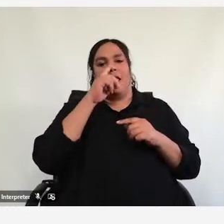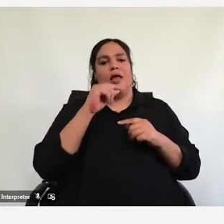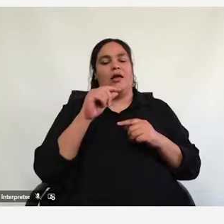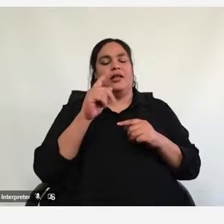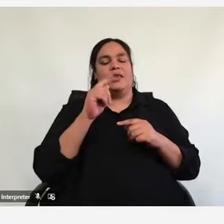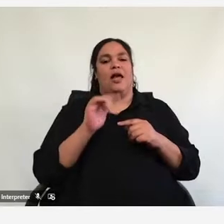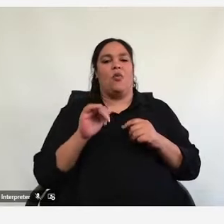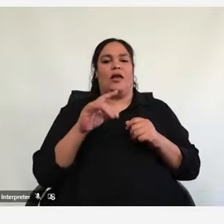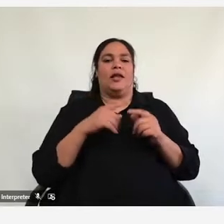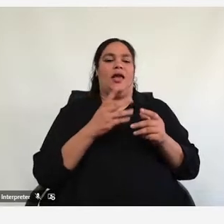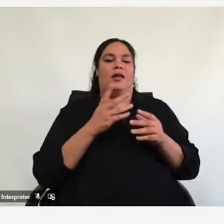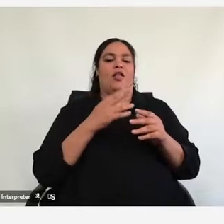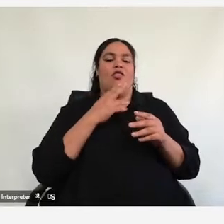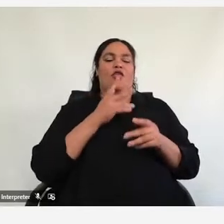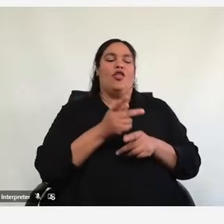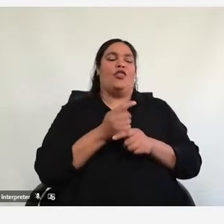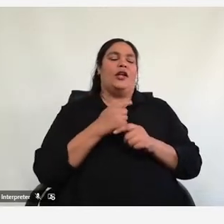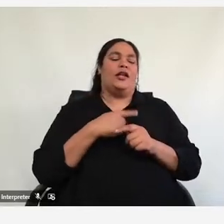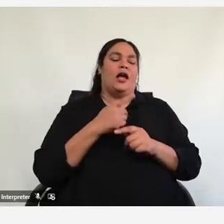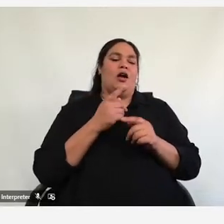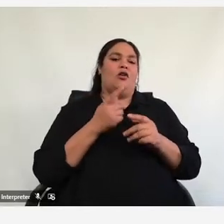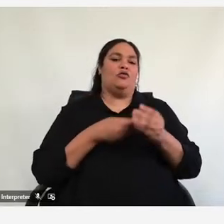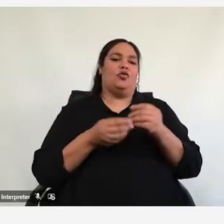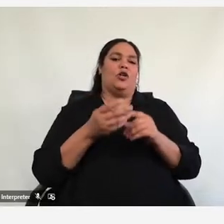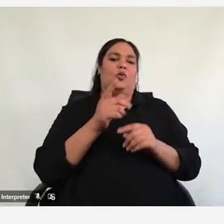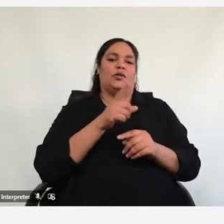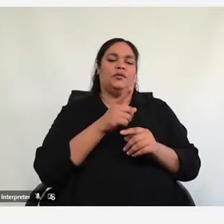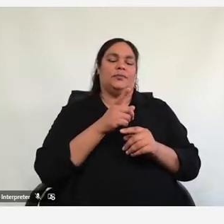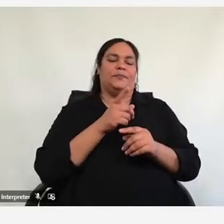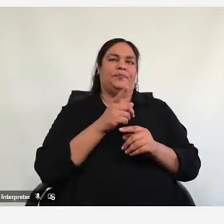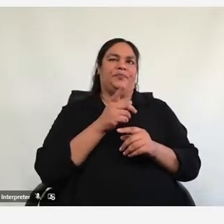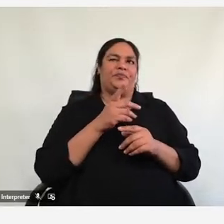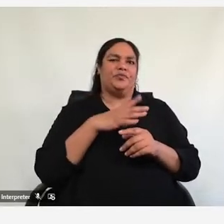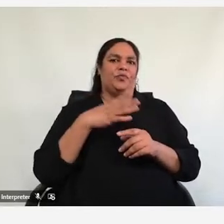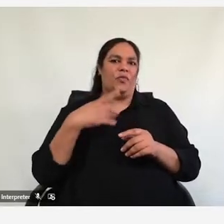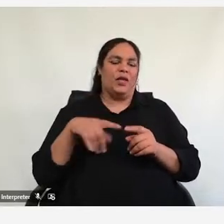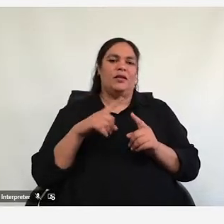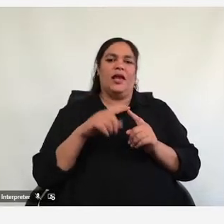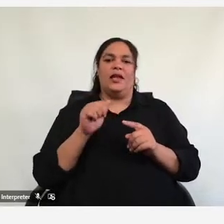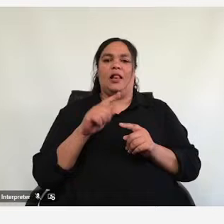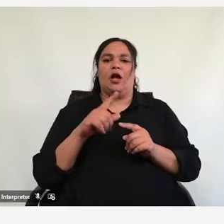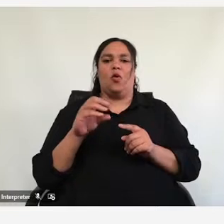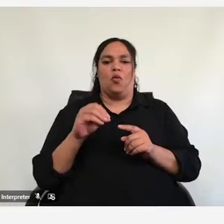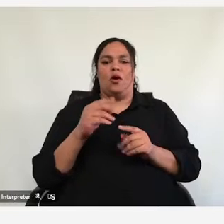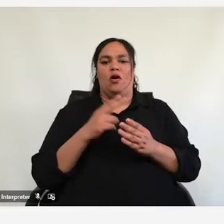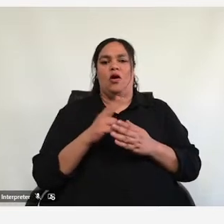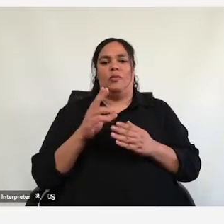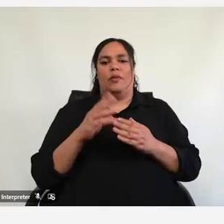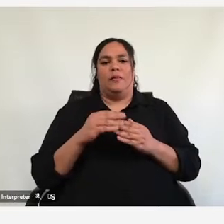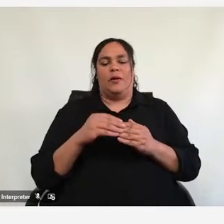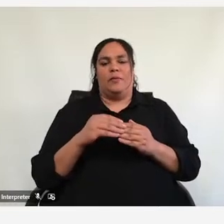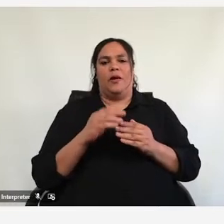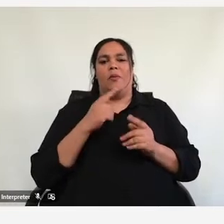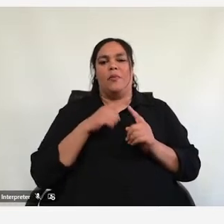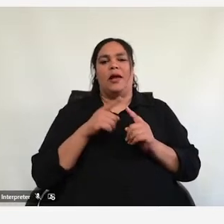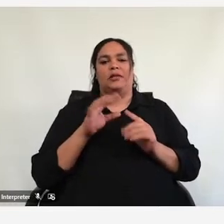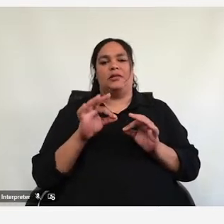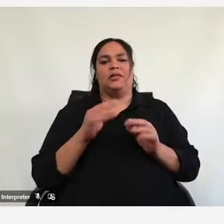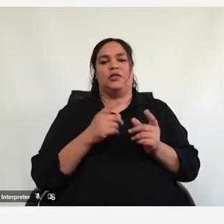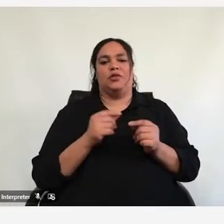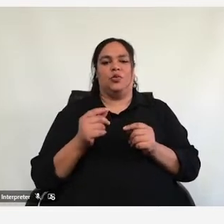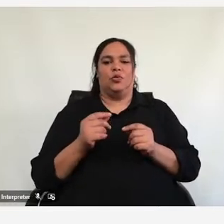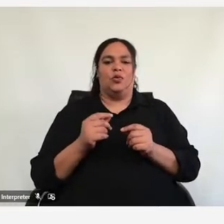with China. The DA sabotaged AGOA by joining AfriForum on Honourable member, about our nation. Honourable